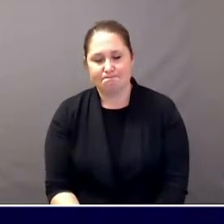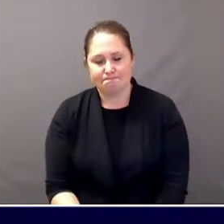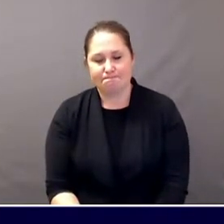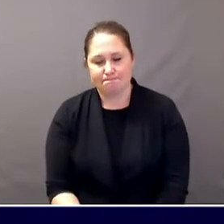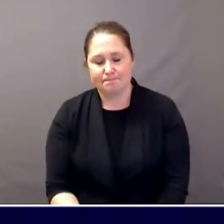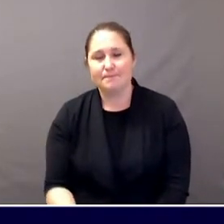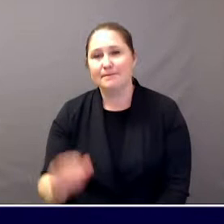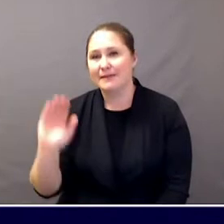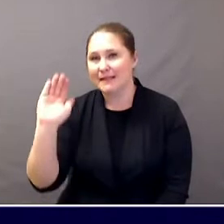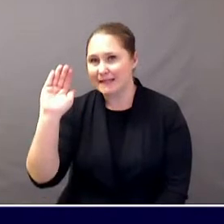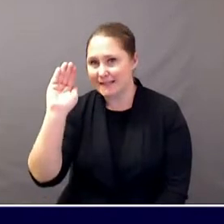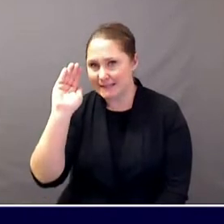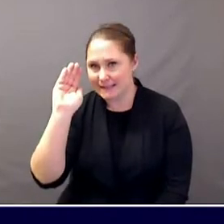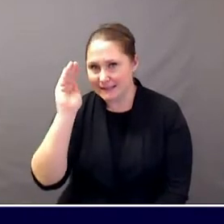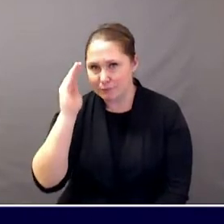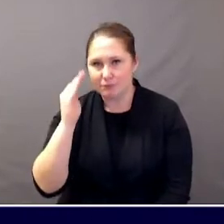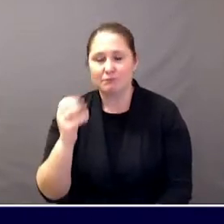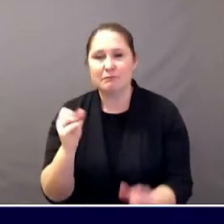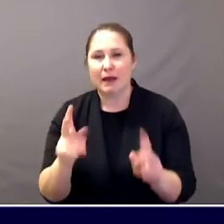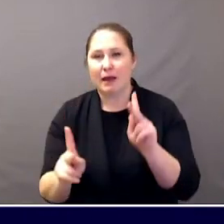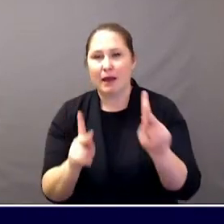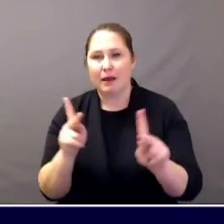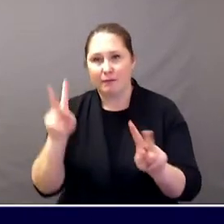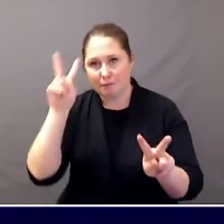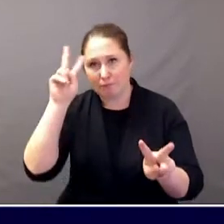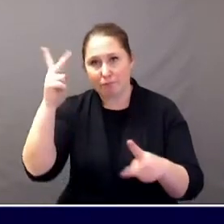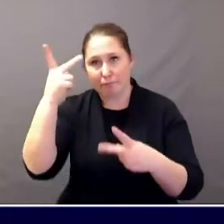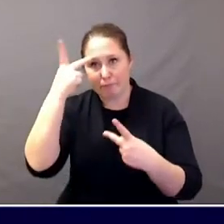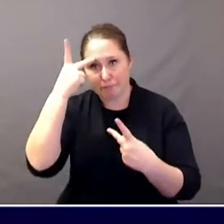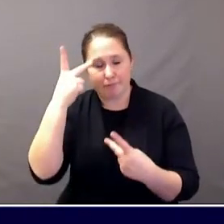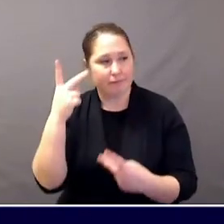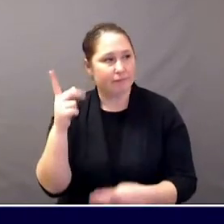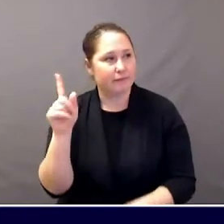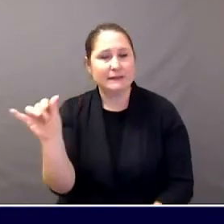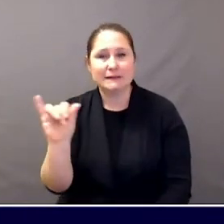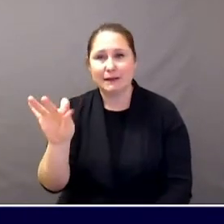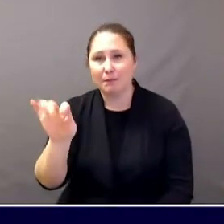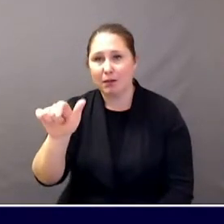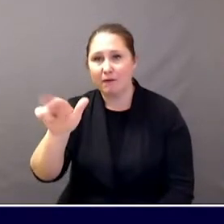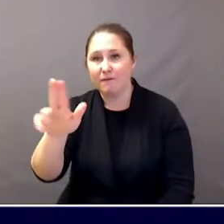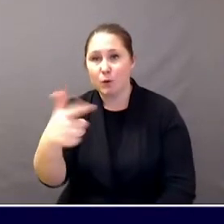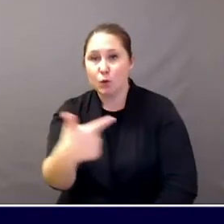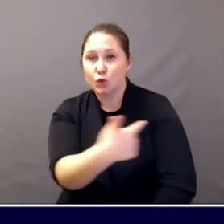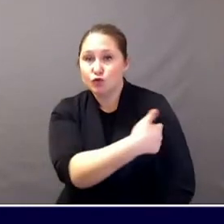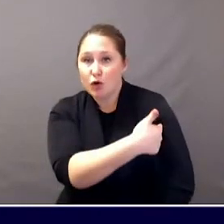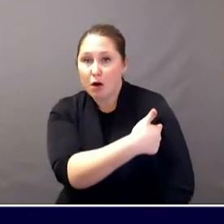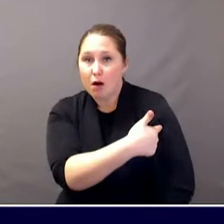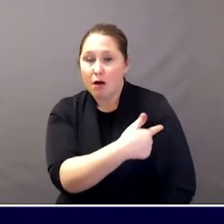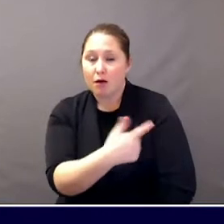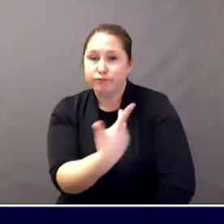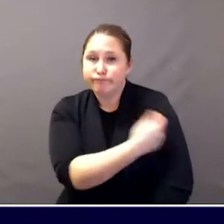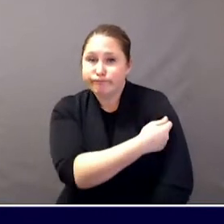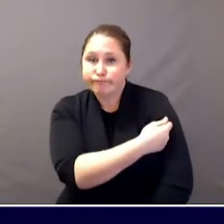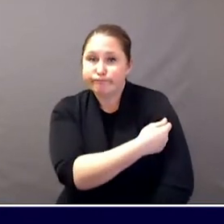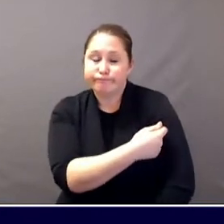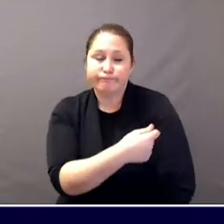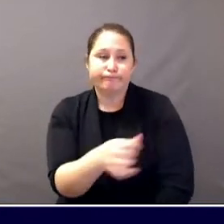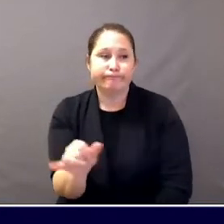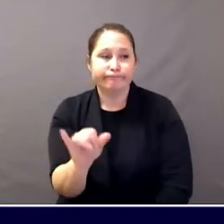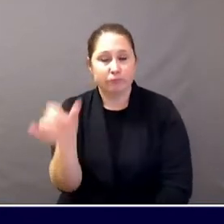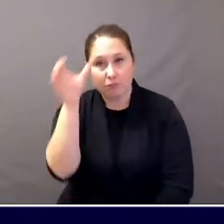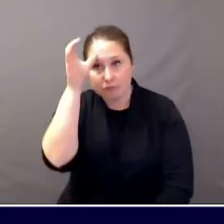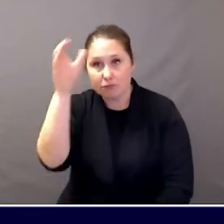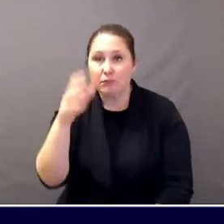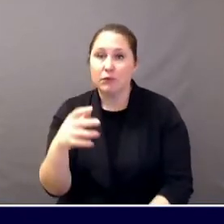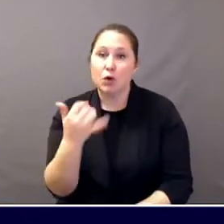misunderstanding is on the part of most people is that this is like the flu shot. You call your PCP, you say, I want to come in and get my child vaccinated or get